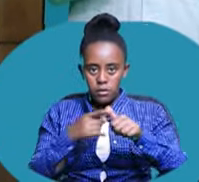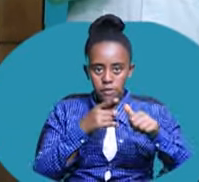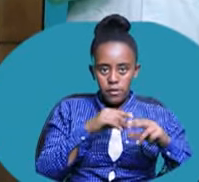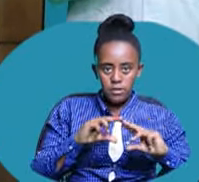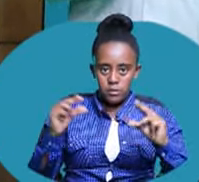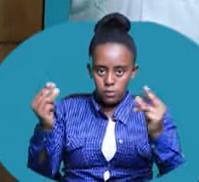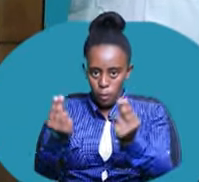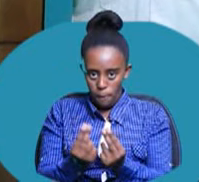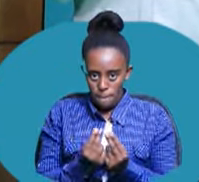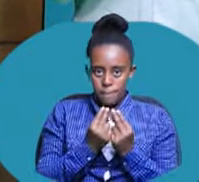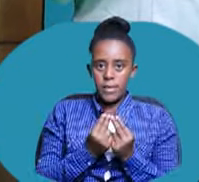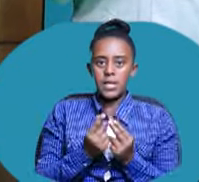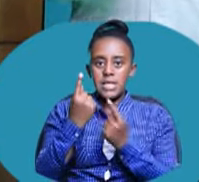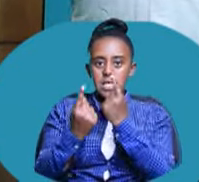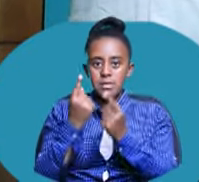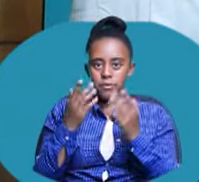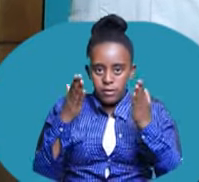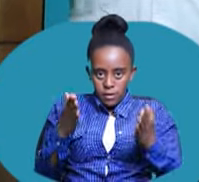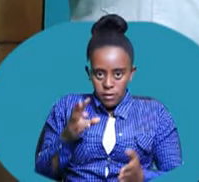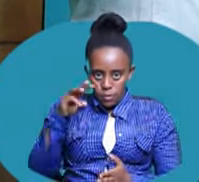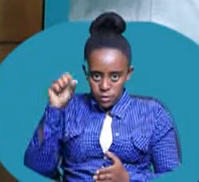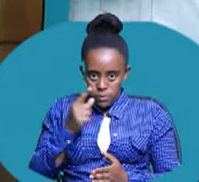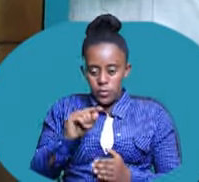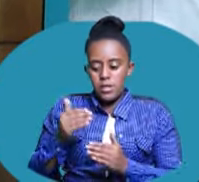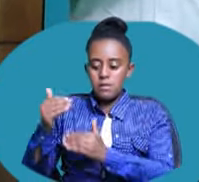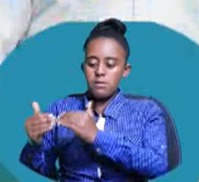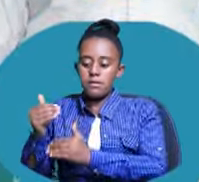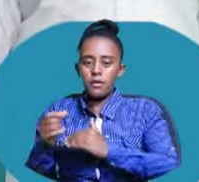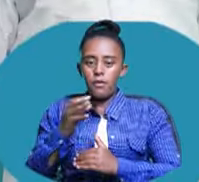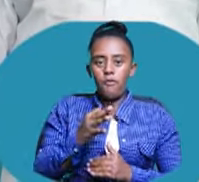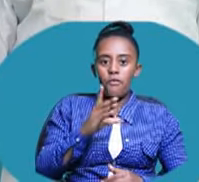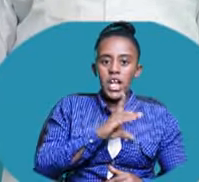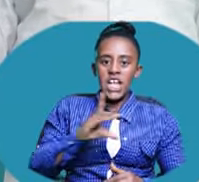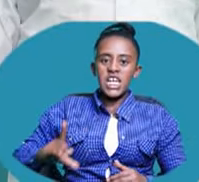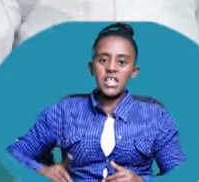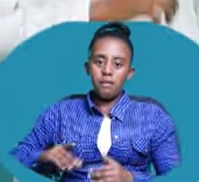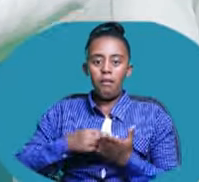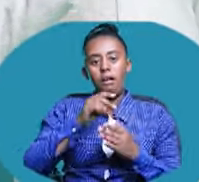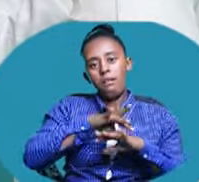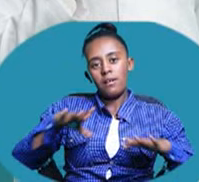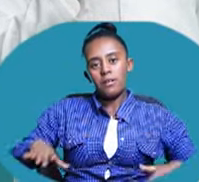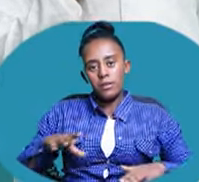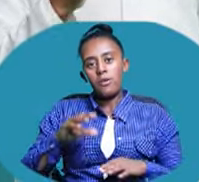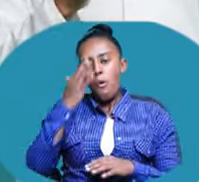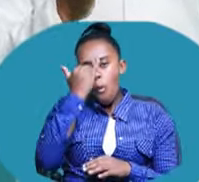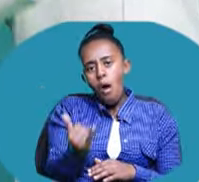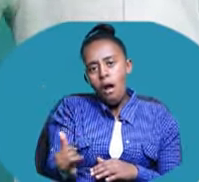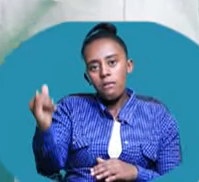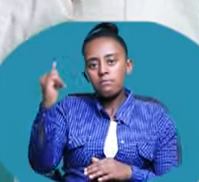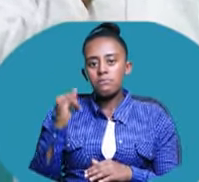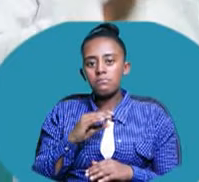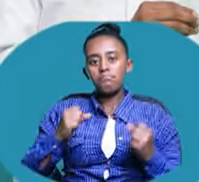group, the trader, was on the side of Christian island kingdom, while the militant group